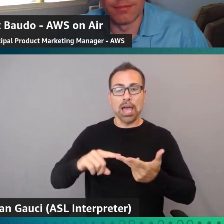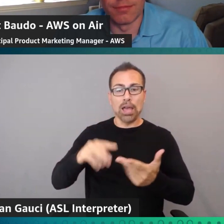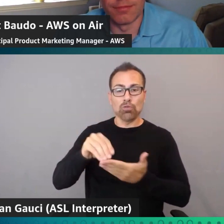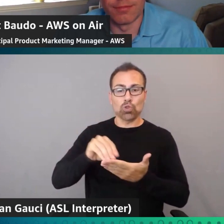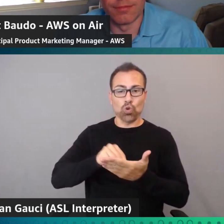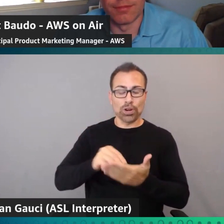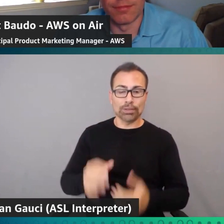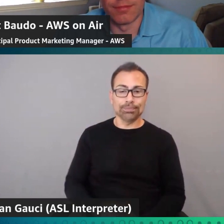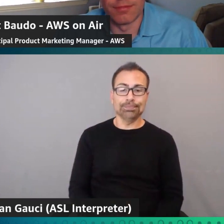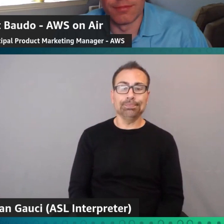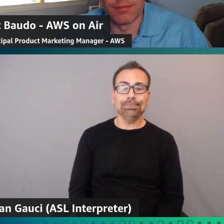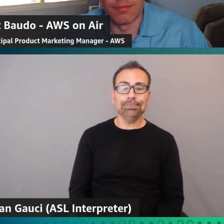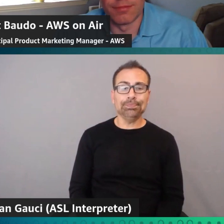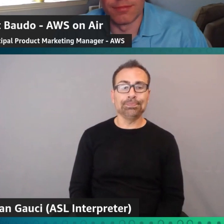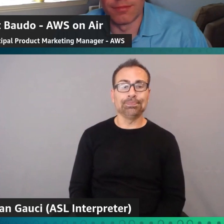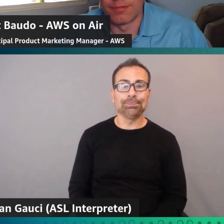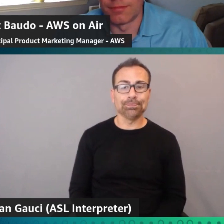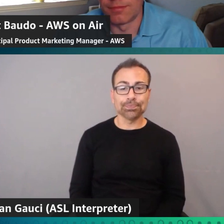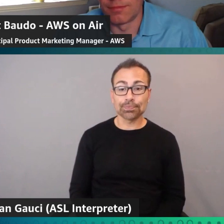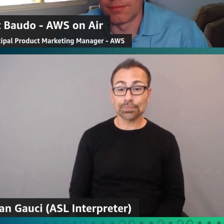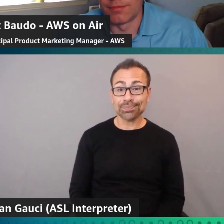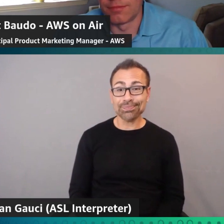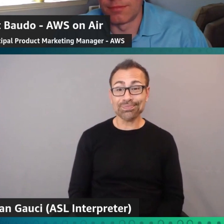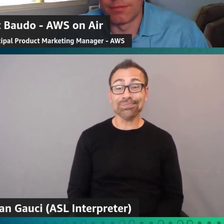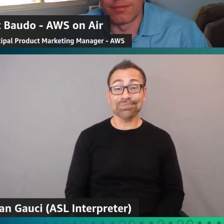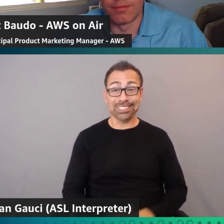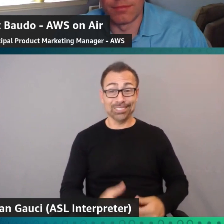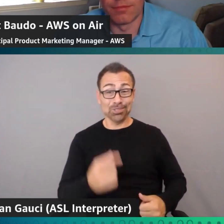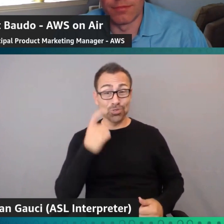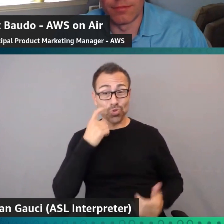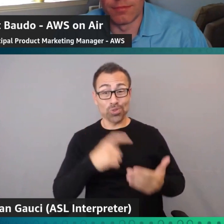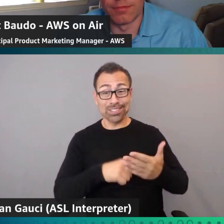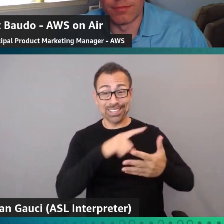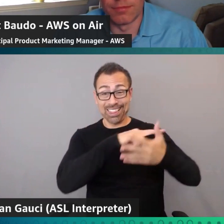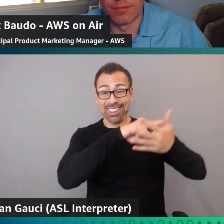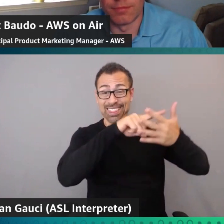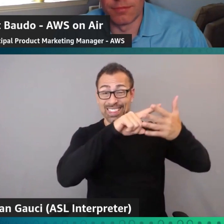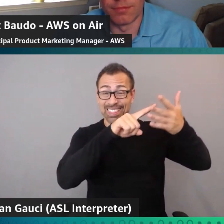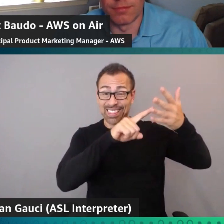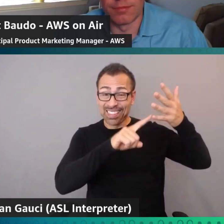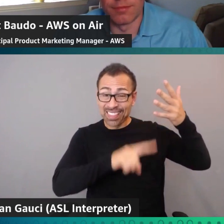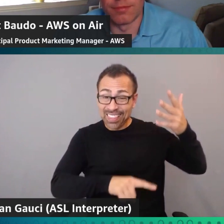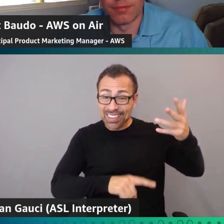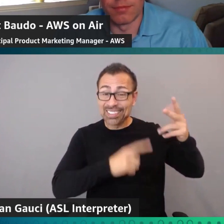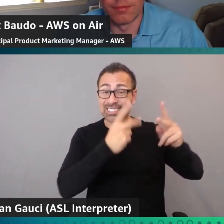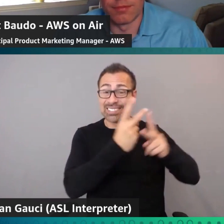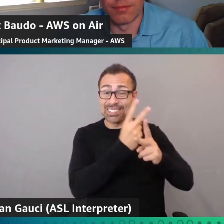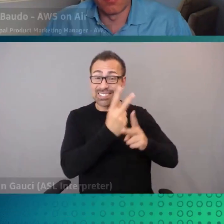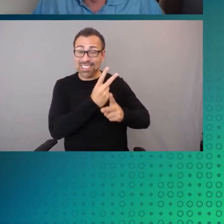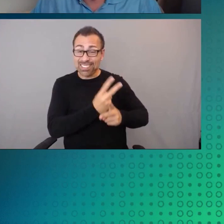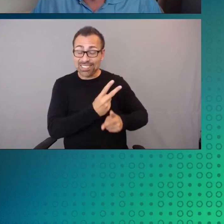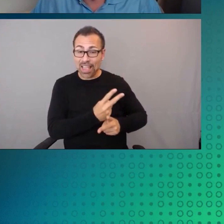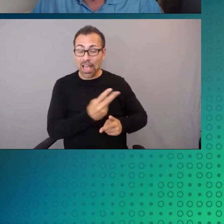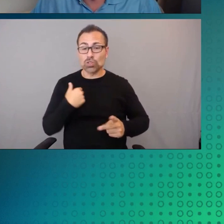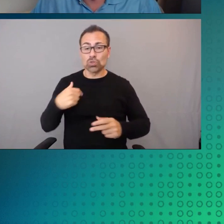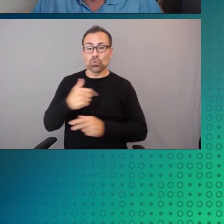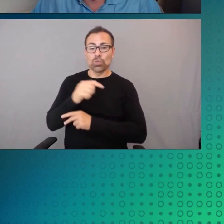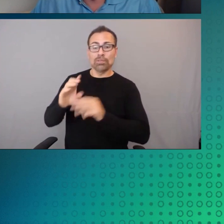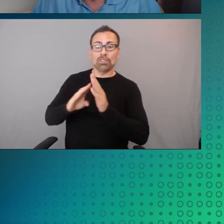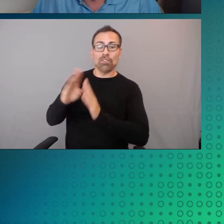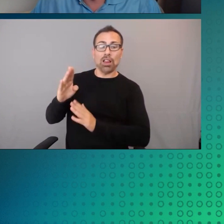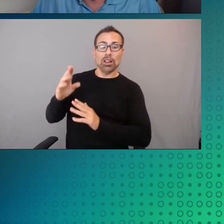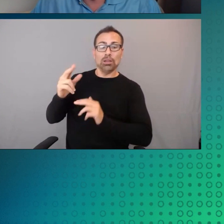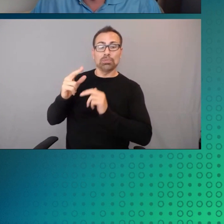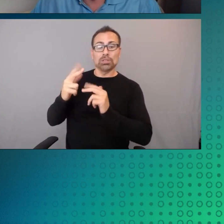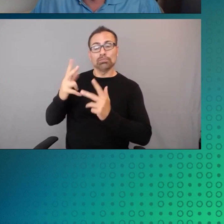So based on these issues and trends, we have decided to develop a framework which can serve as a foundational building block